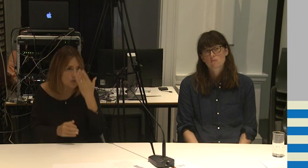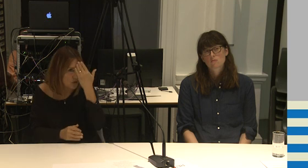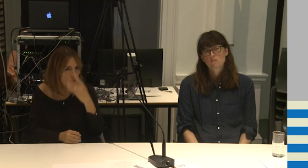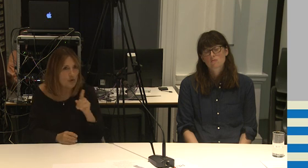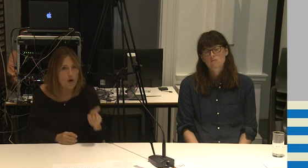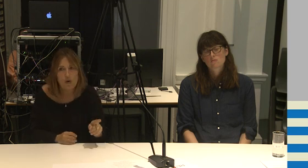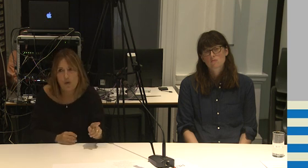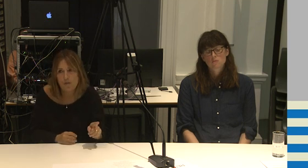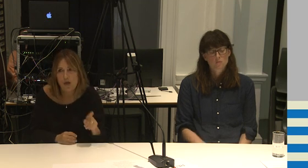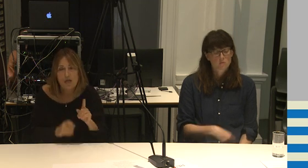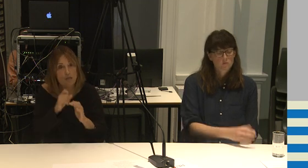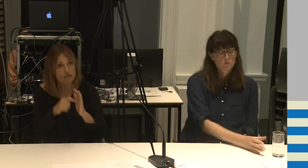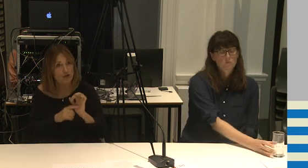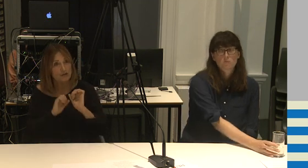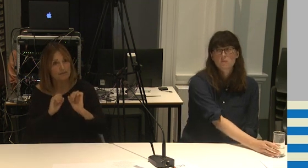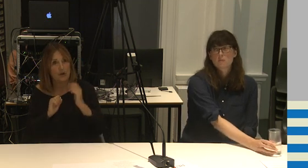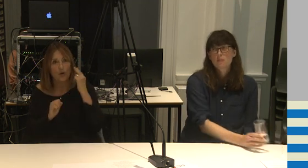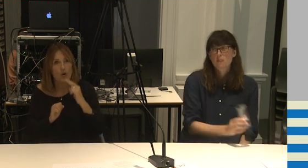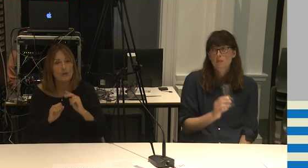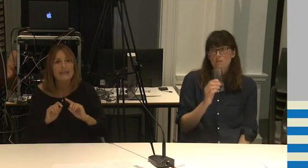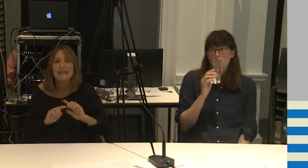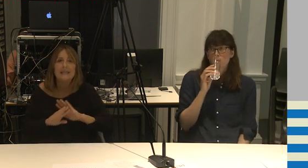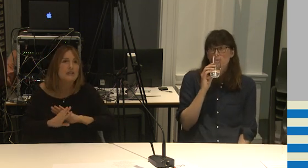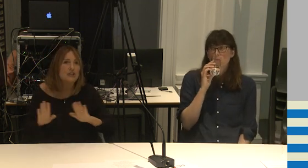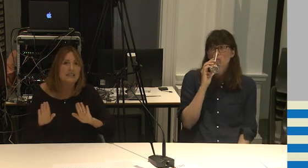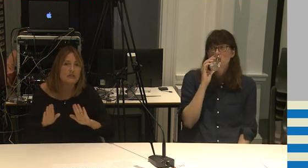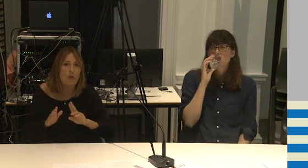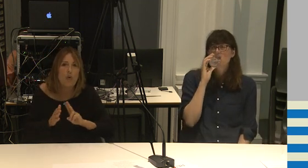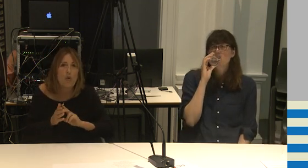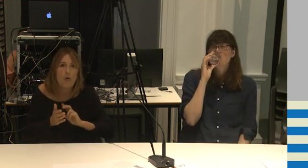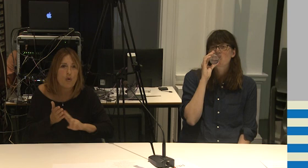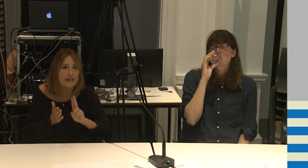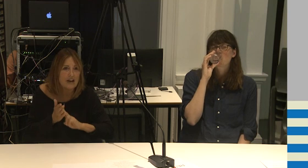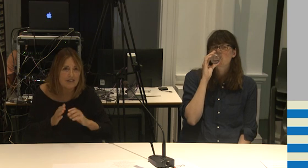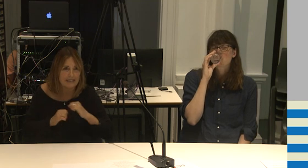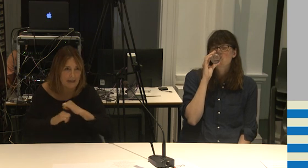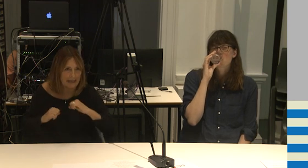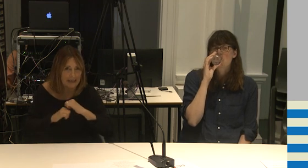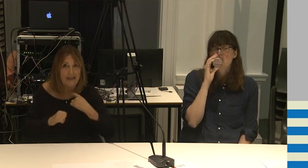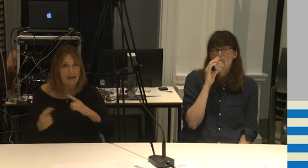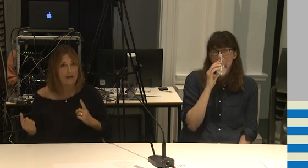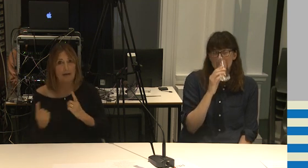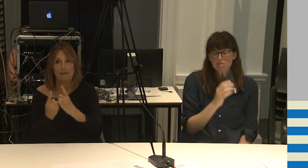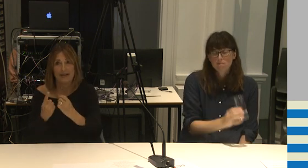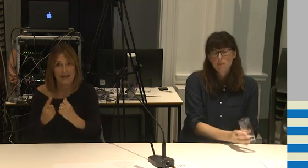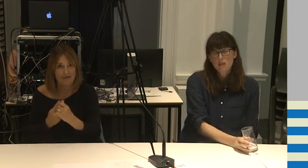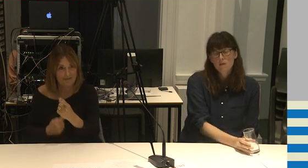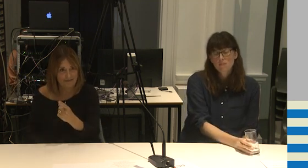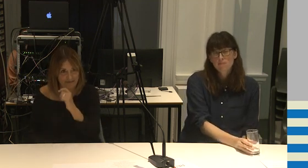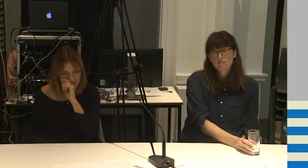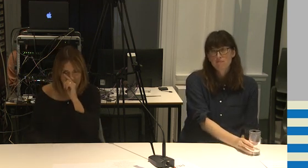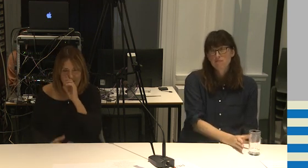about the project she did called Disordinary Spaces, that's actually how I met Aaron, because it was